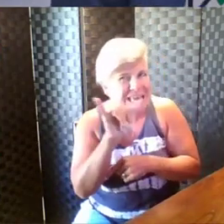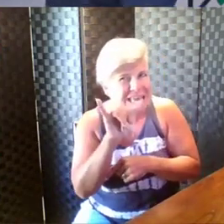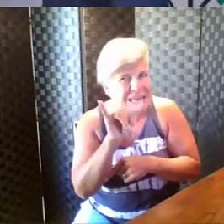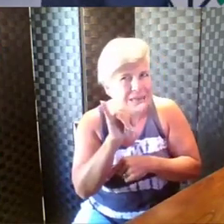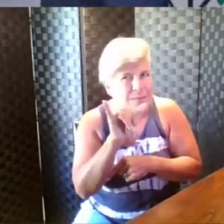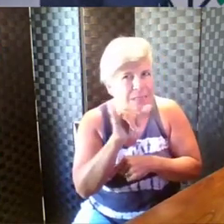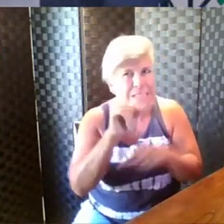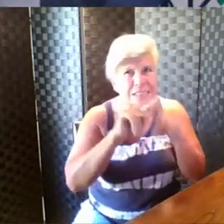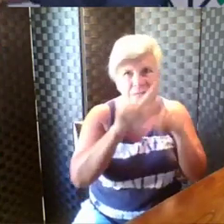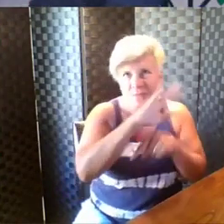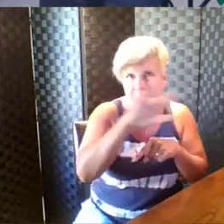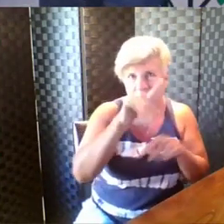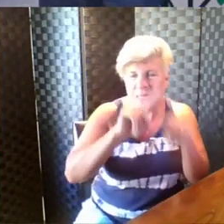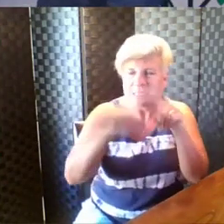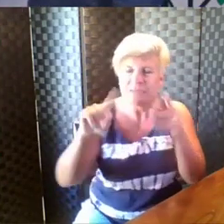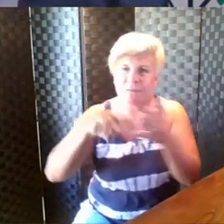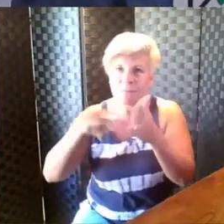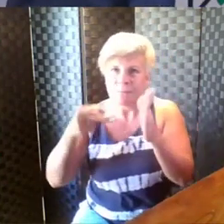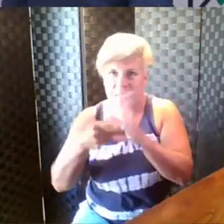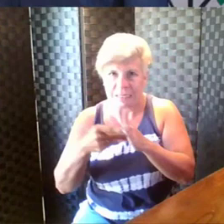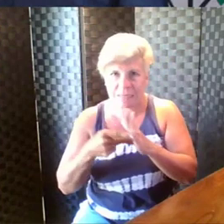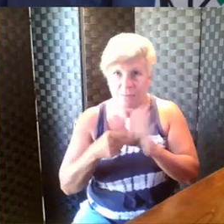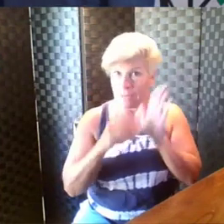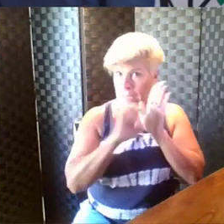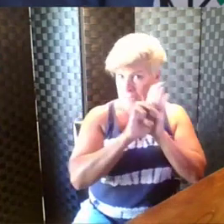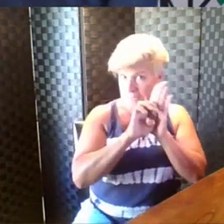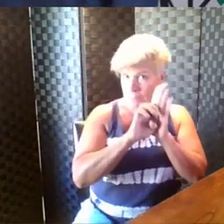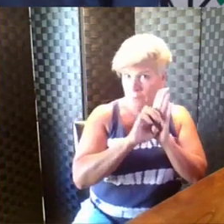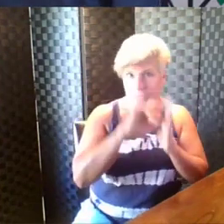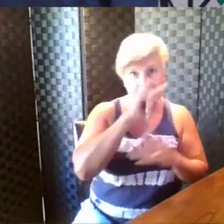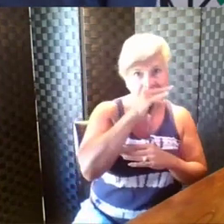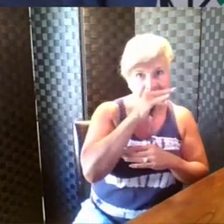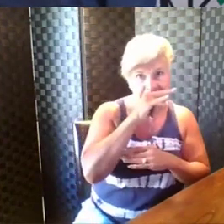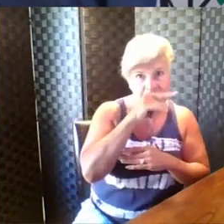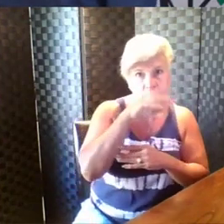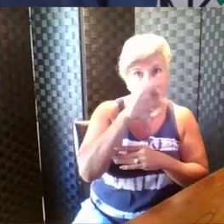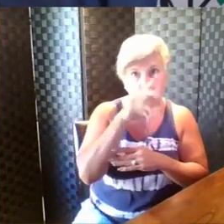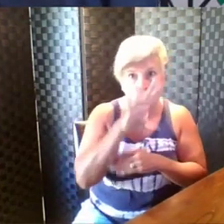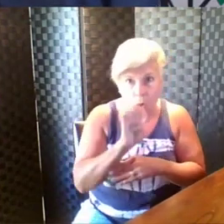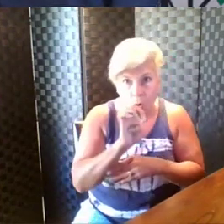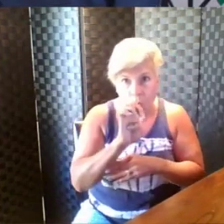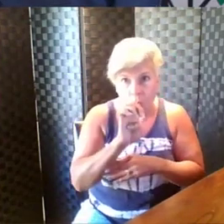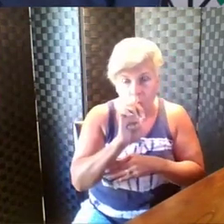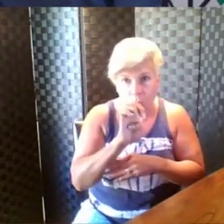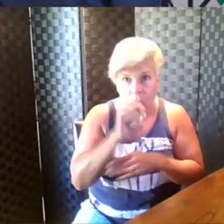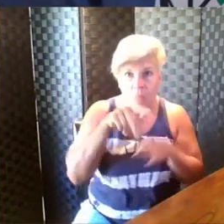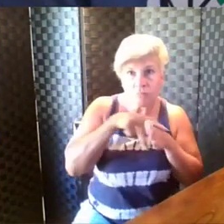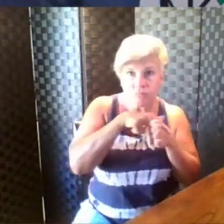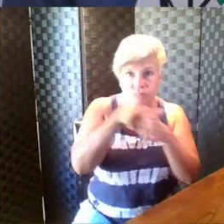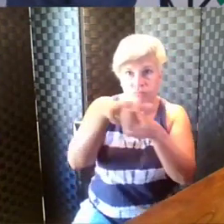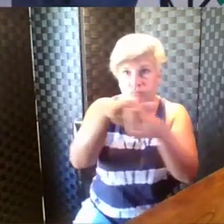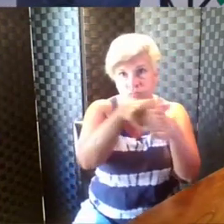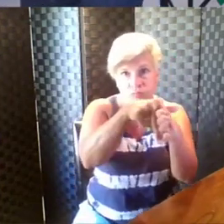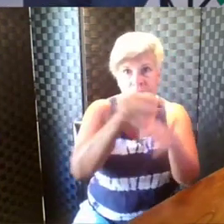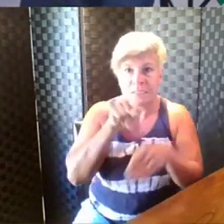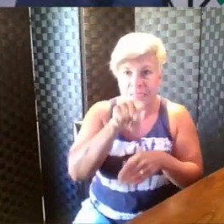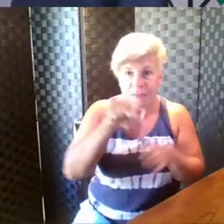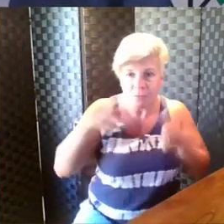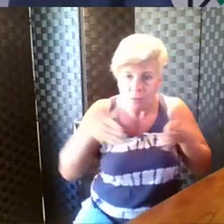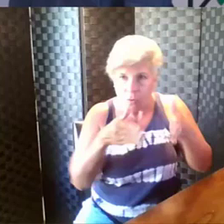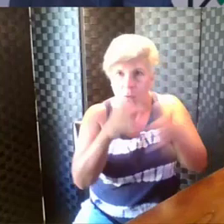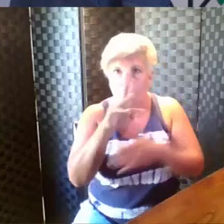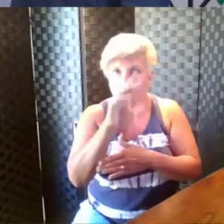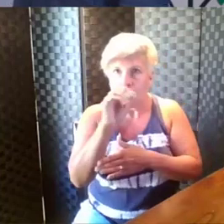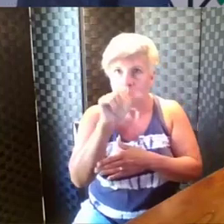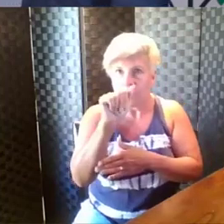meaning. For example, the kids rode, R-O-D-E, down the